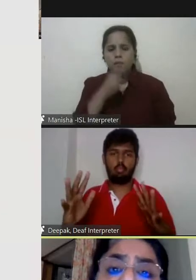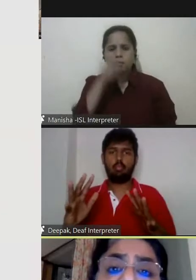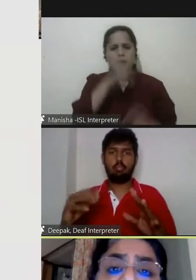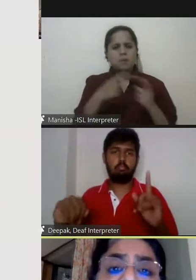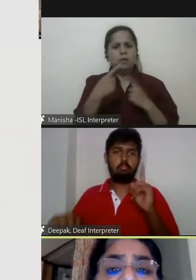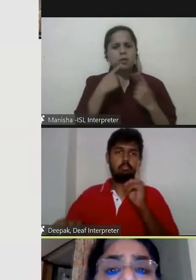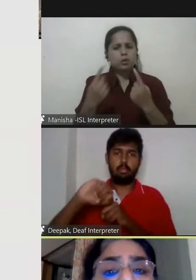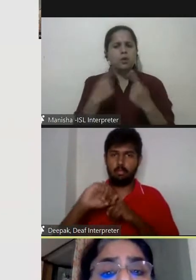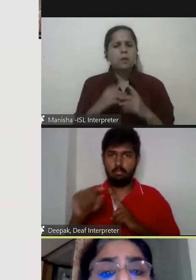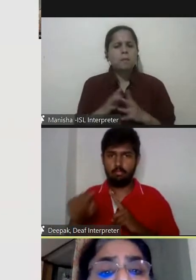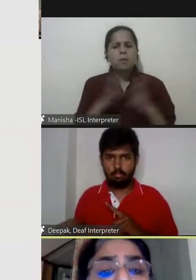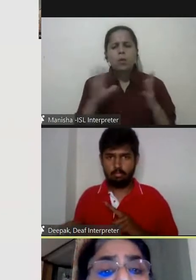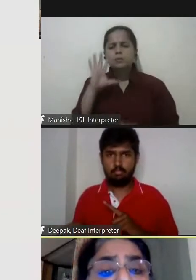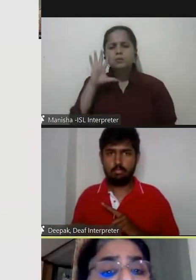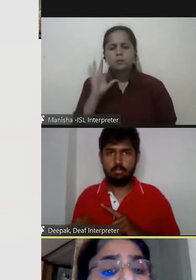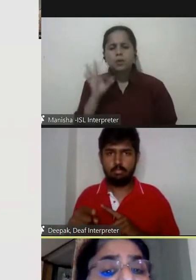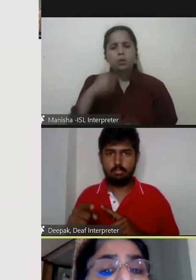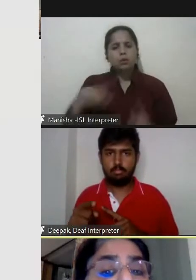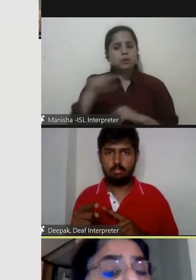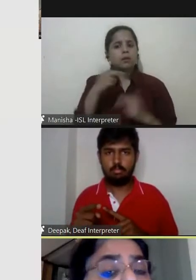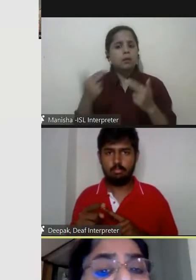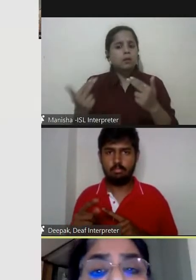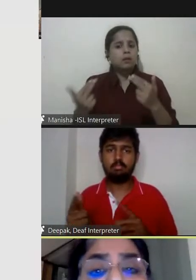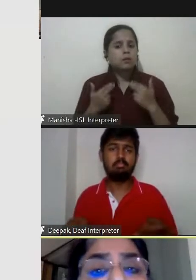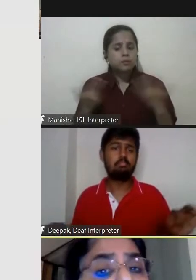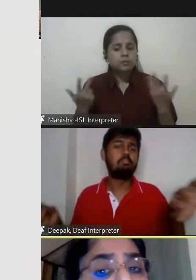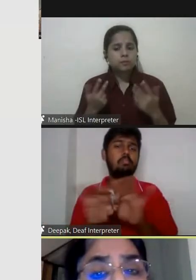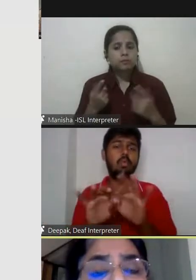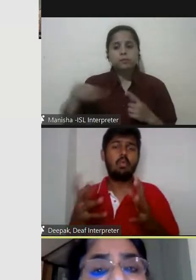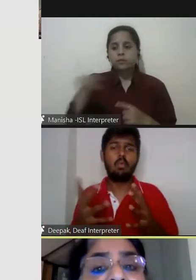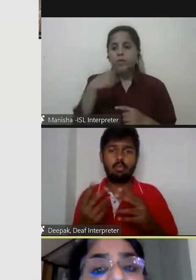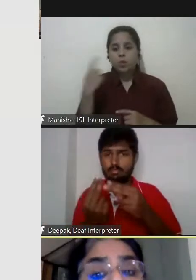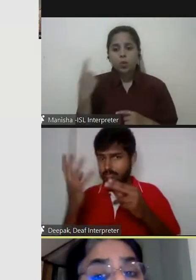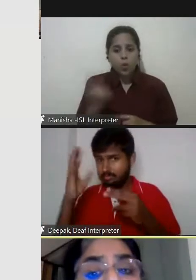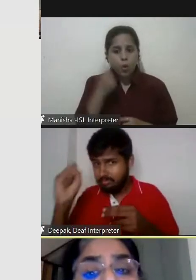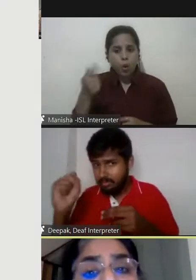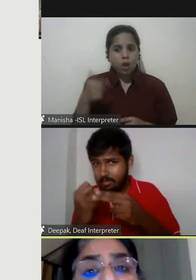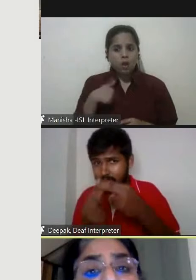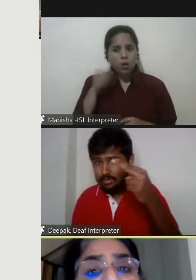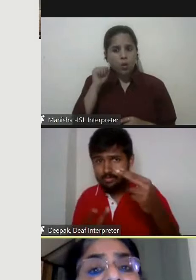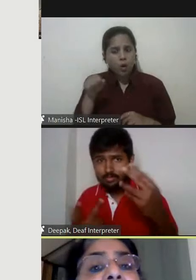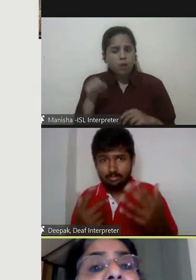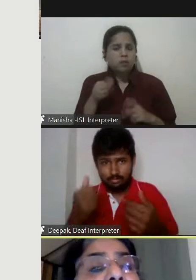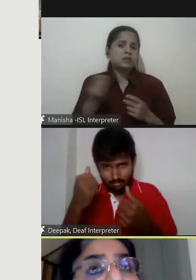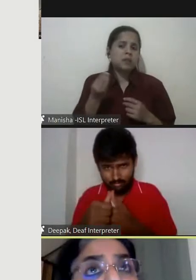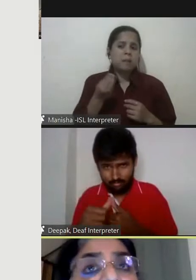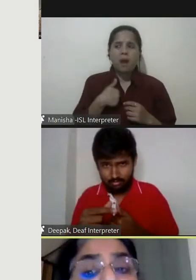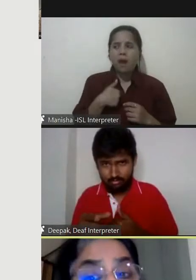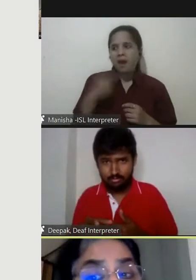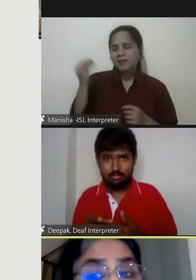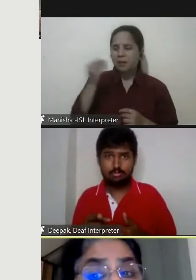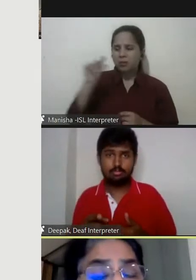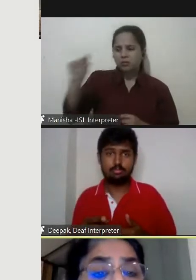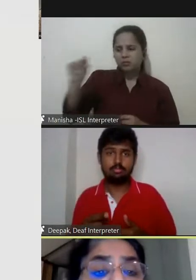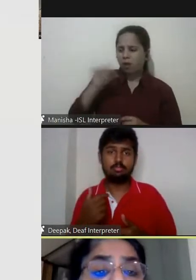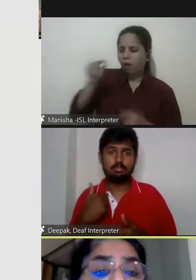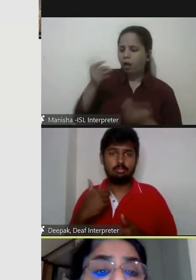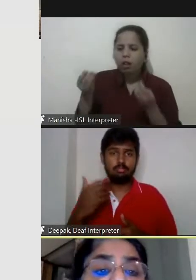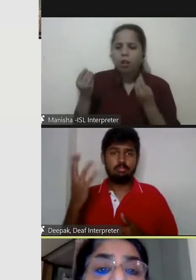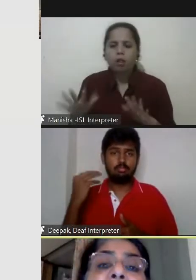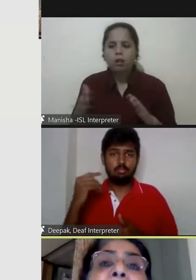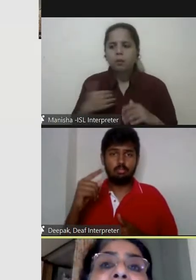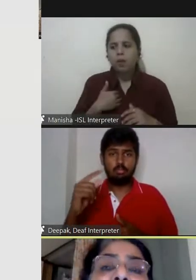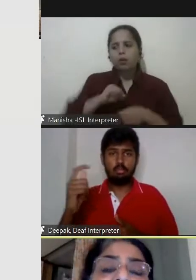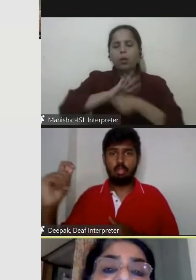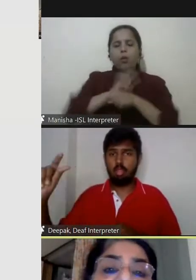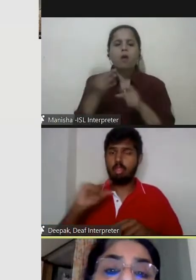most important things that they spoke about was not only did they lose the meager income and tumbled further into